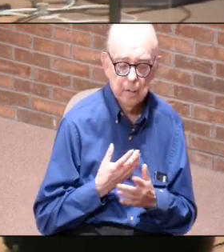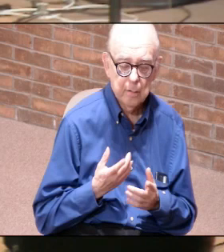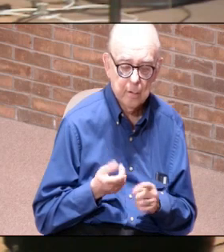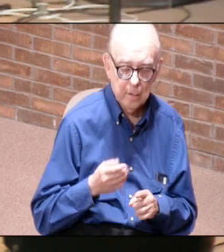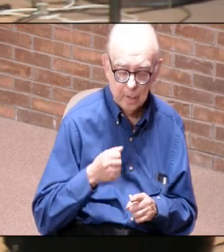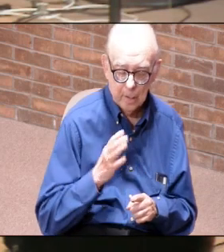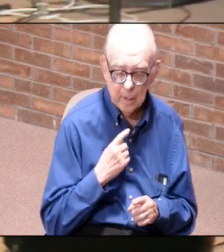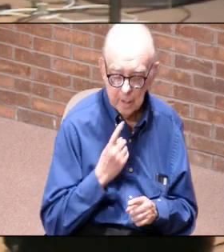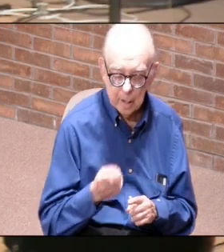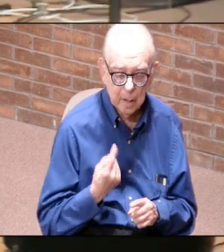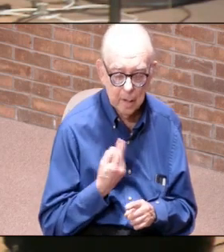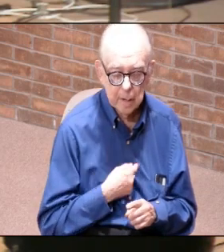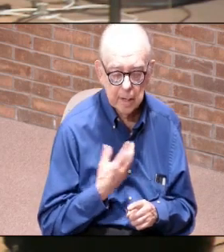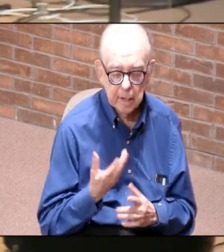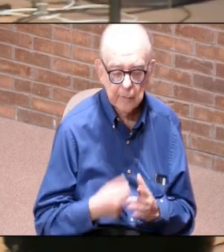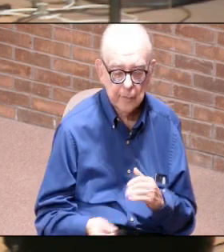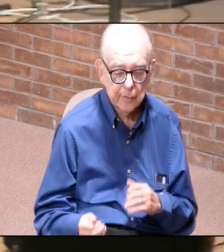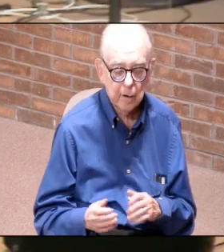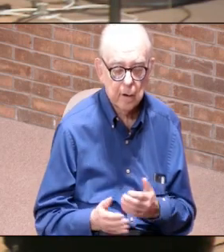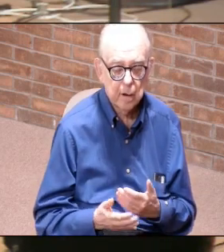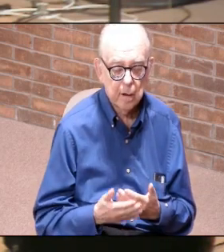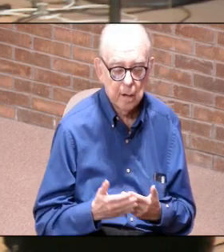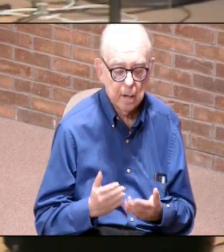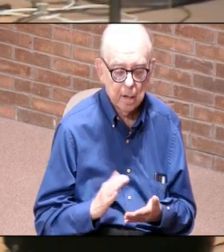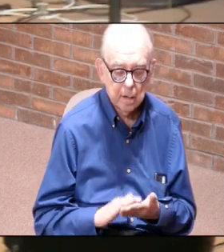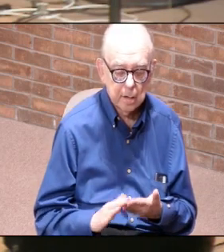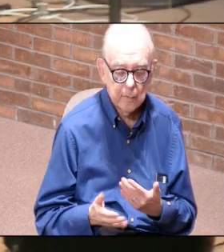God tells us to get out of our comfort zone.